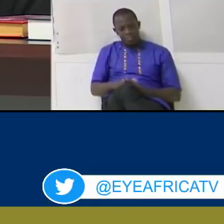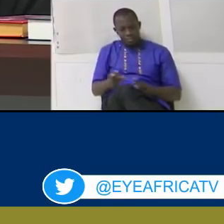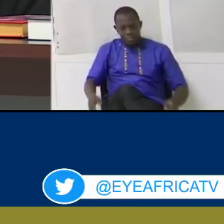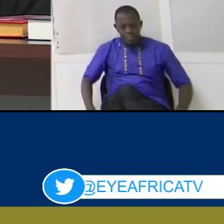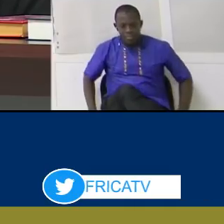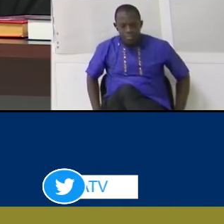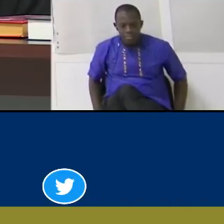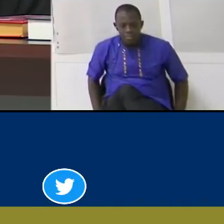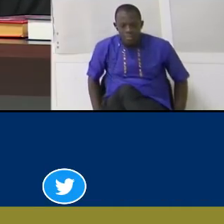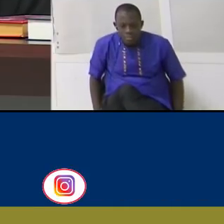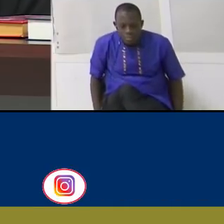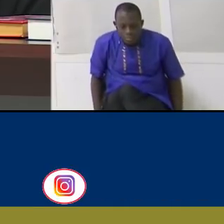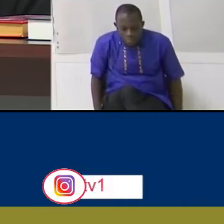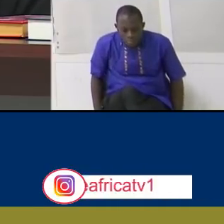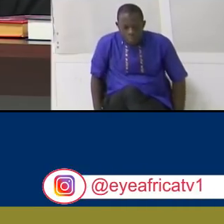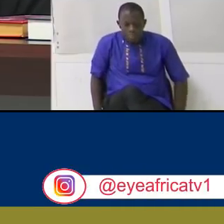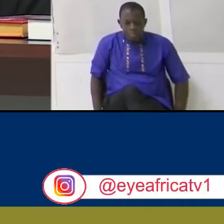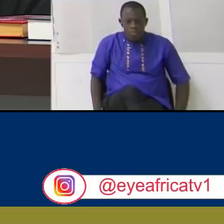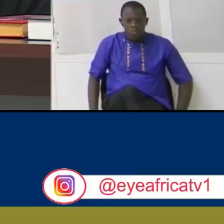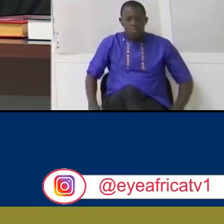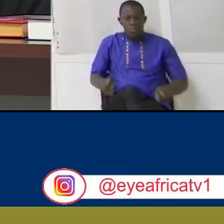Ñu neka fofu. We were there.